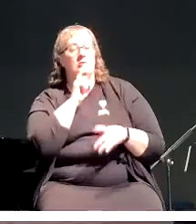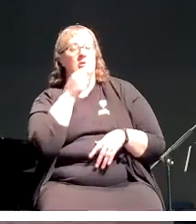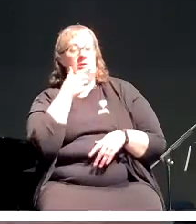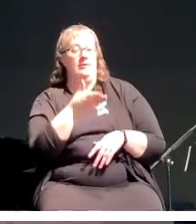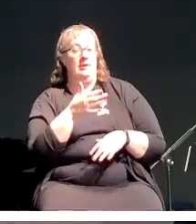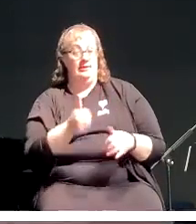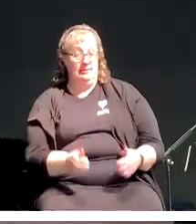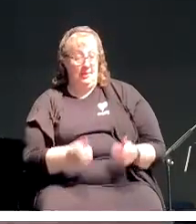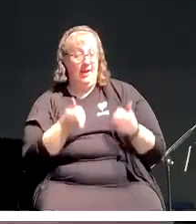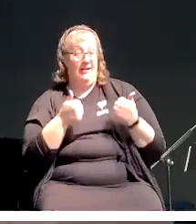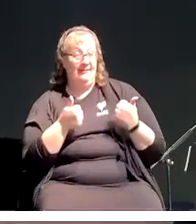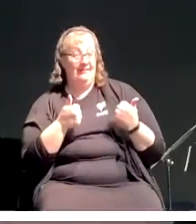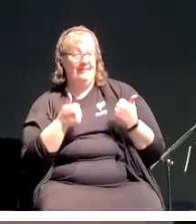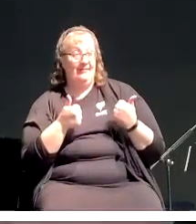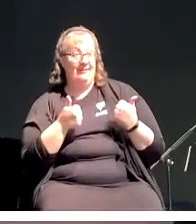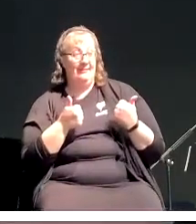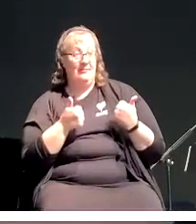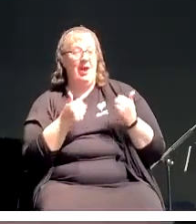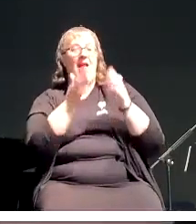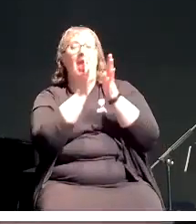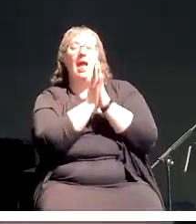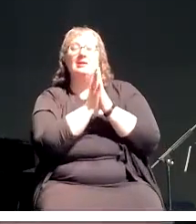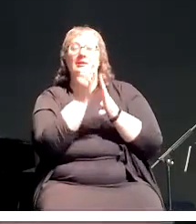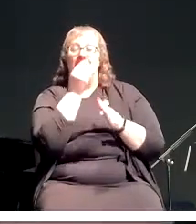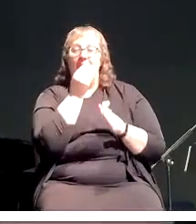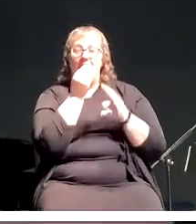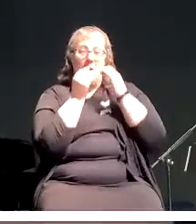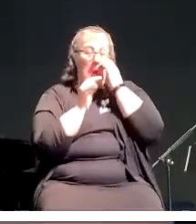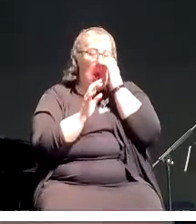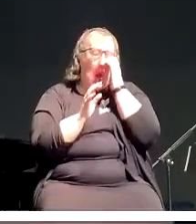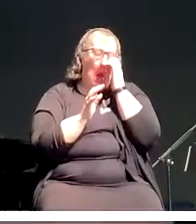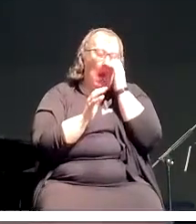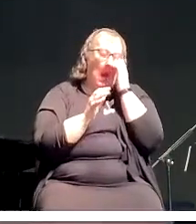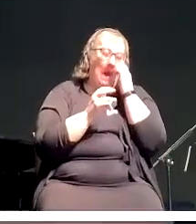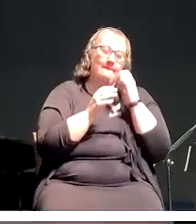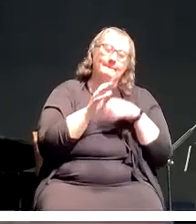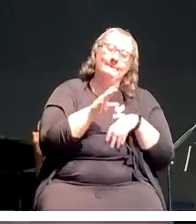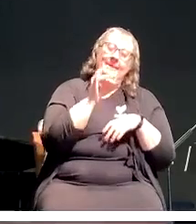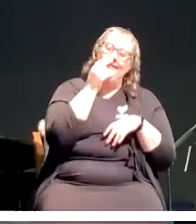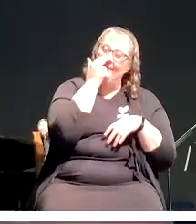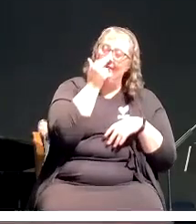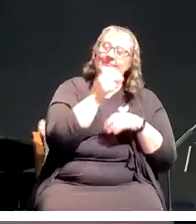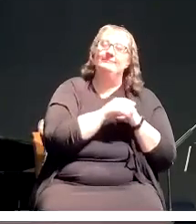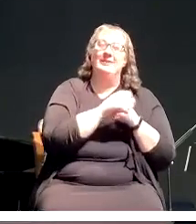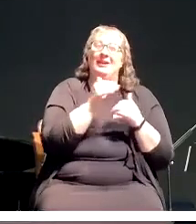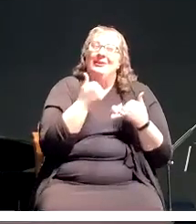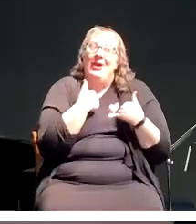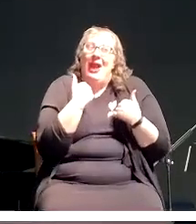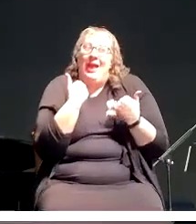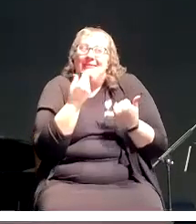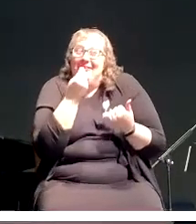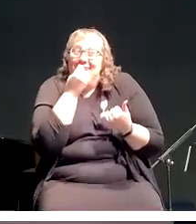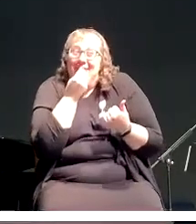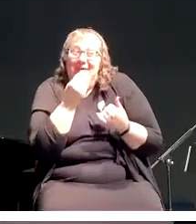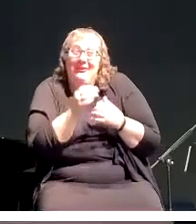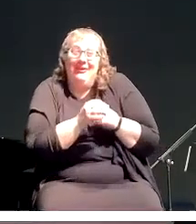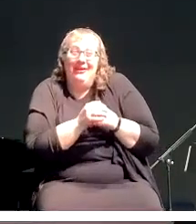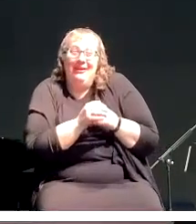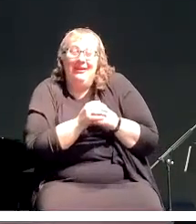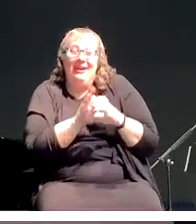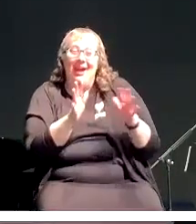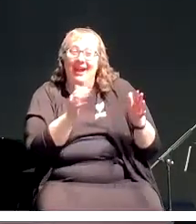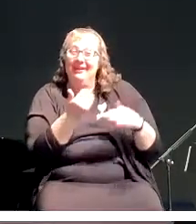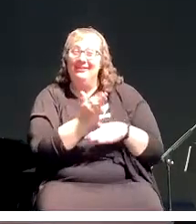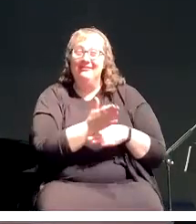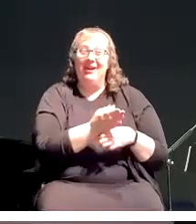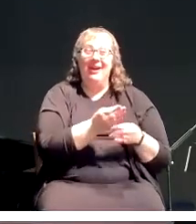he's alive, by asking for food. I found this kind of humorous. He's like, do you have any food? Anything? Oh, here's a